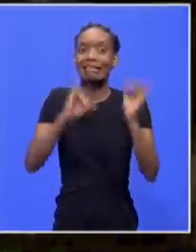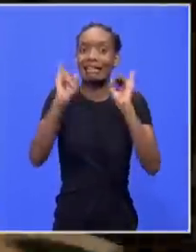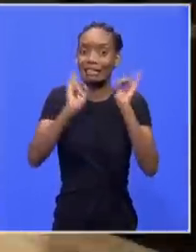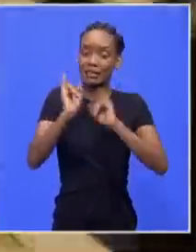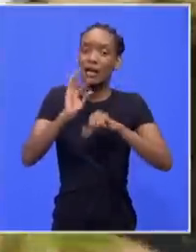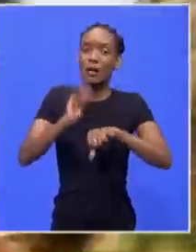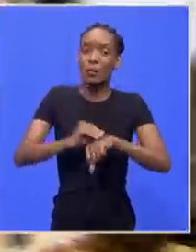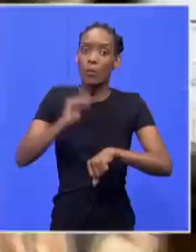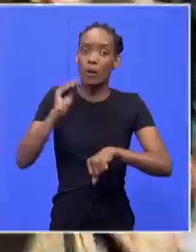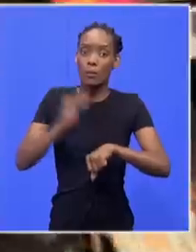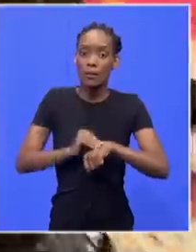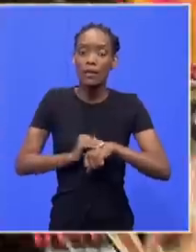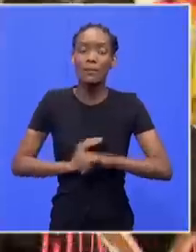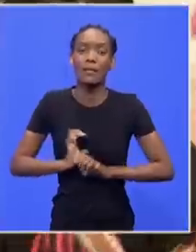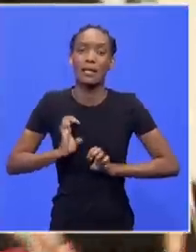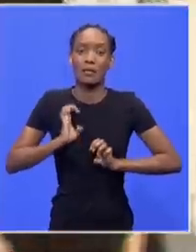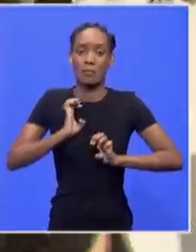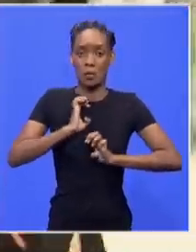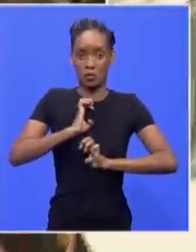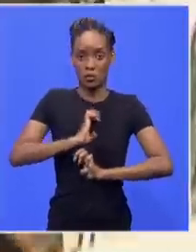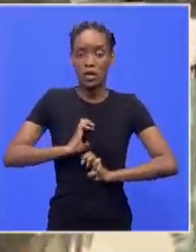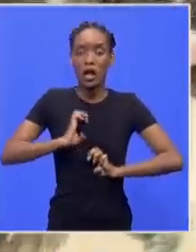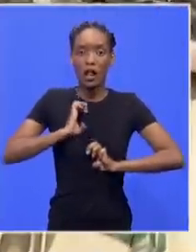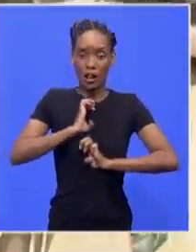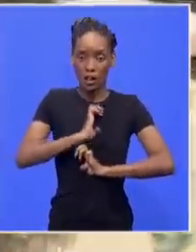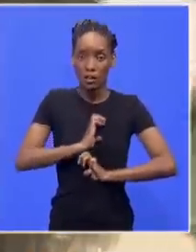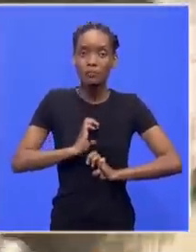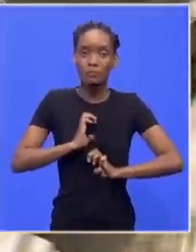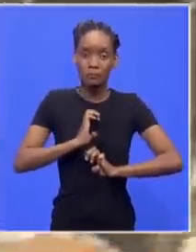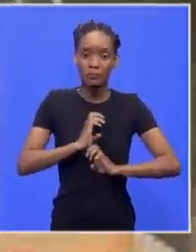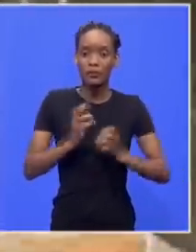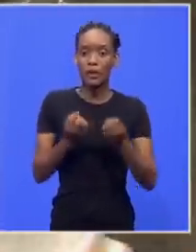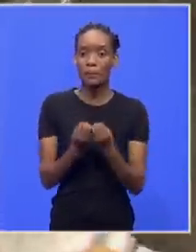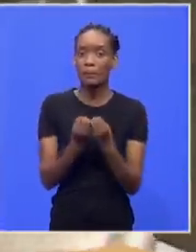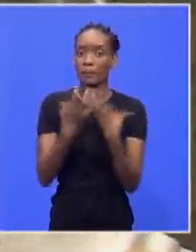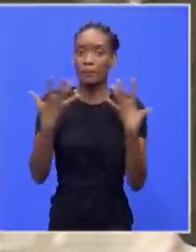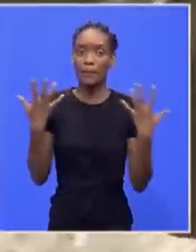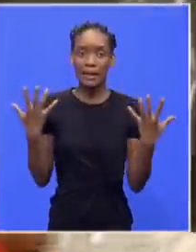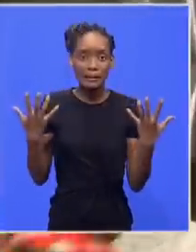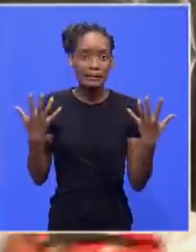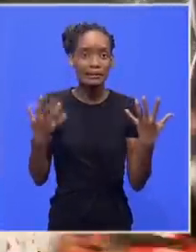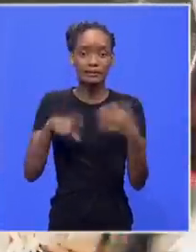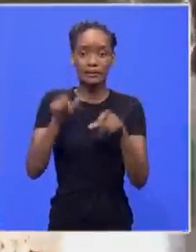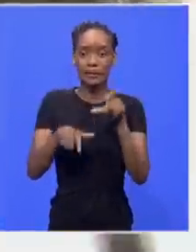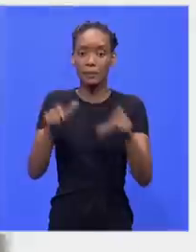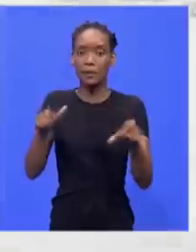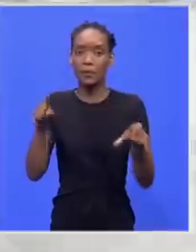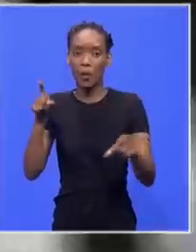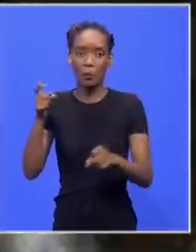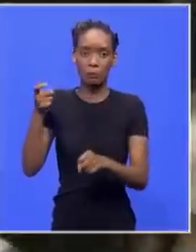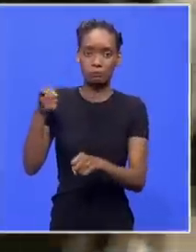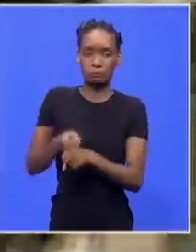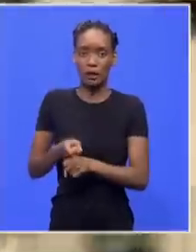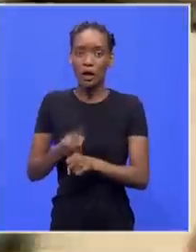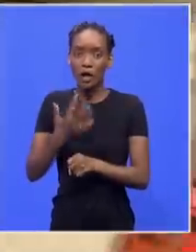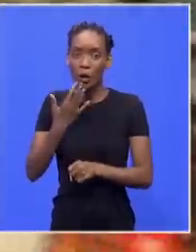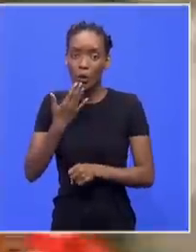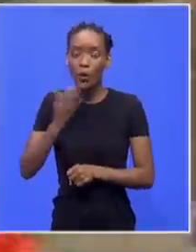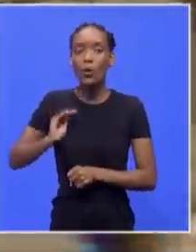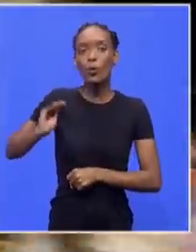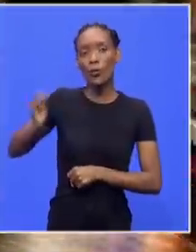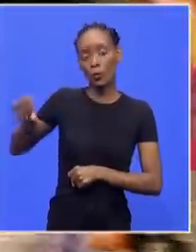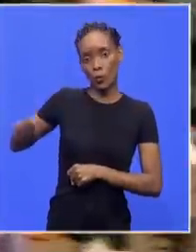one for that matter. Many of course, the people that are resisting are the women who are saying